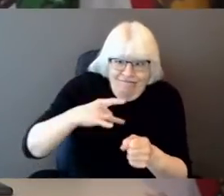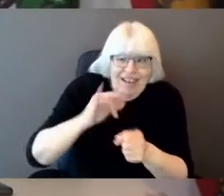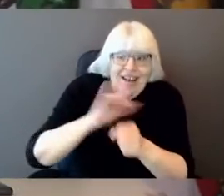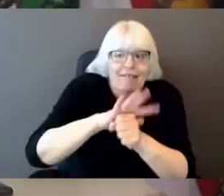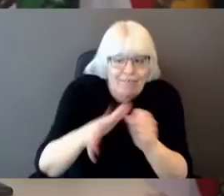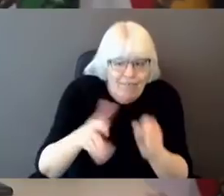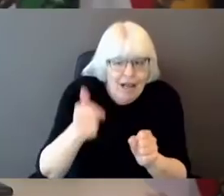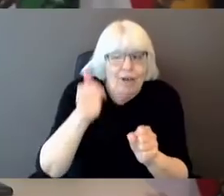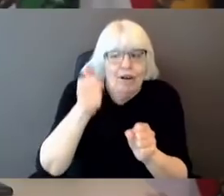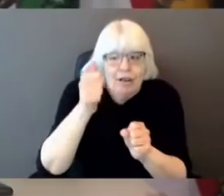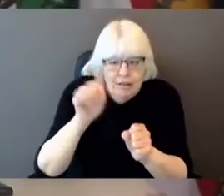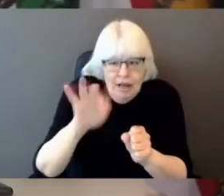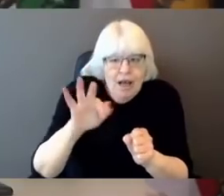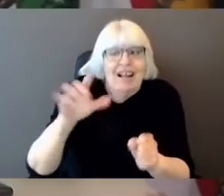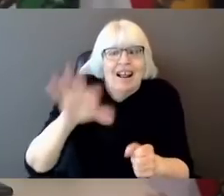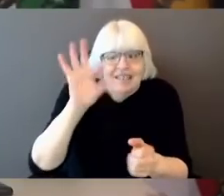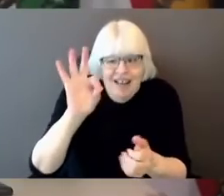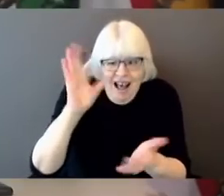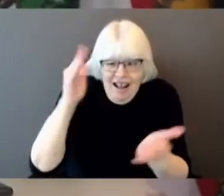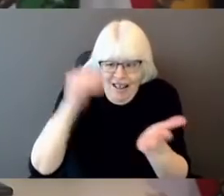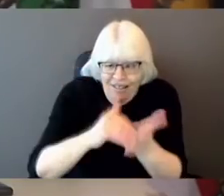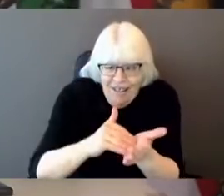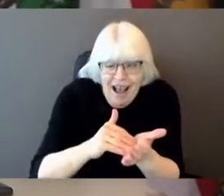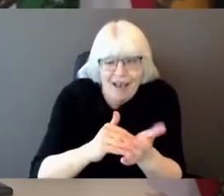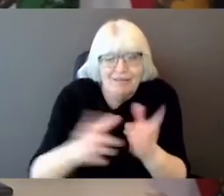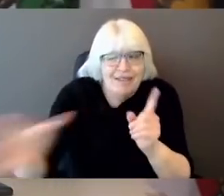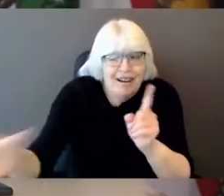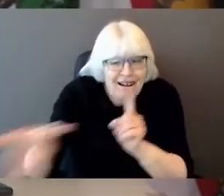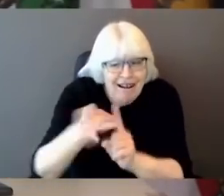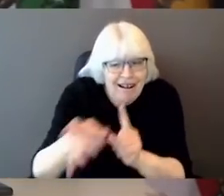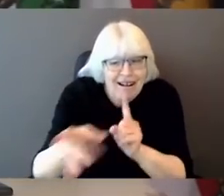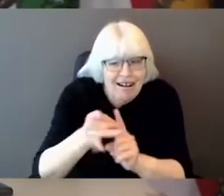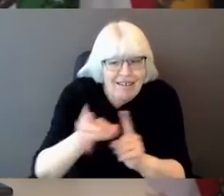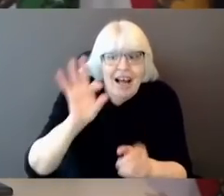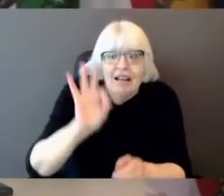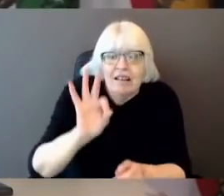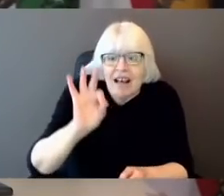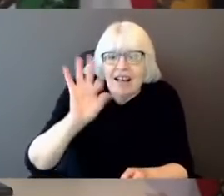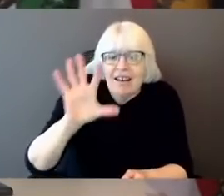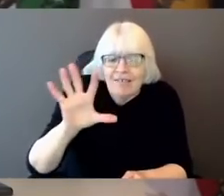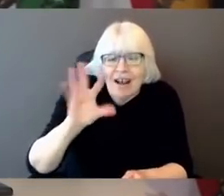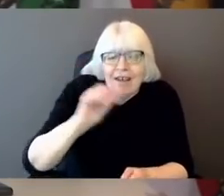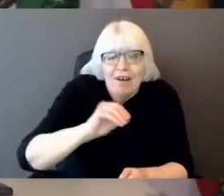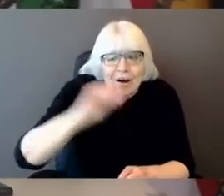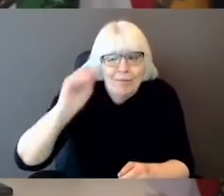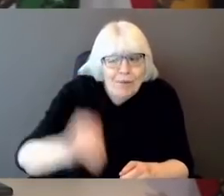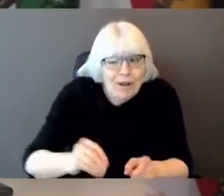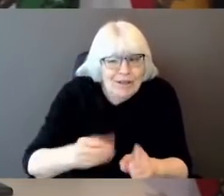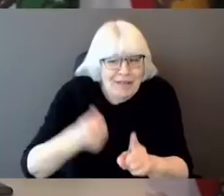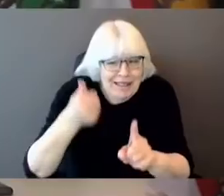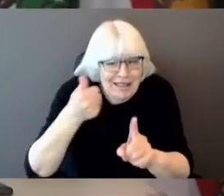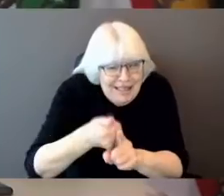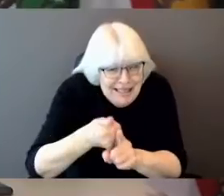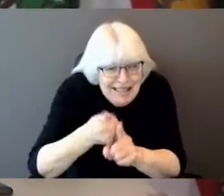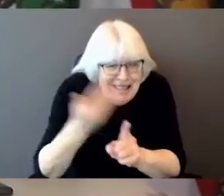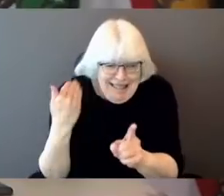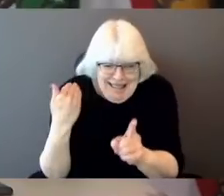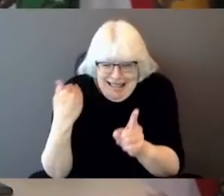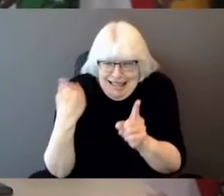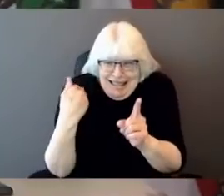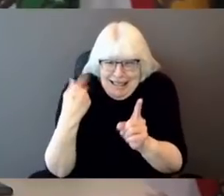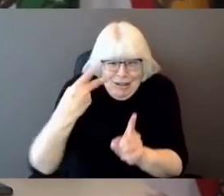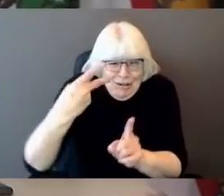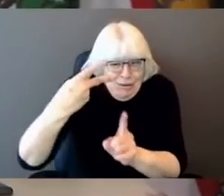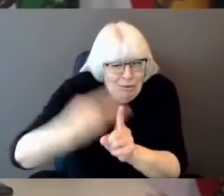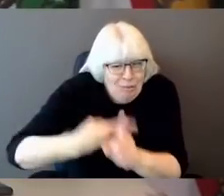have occurred in the last 2 months. And because we've had such protection from the vaccines that over 95% of